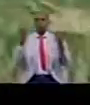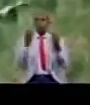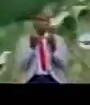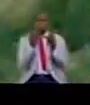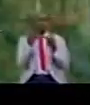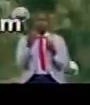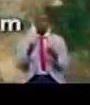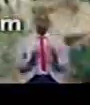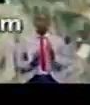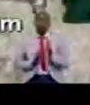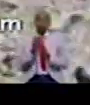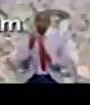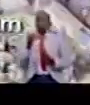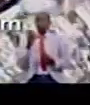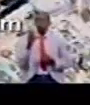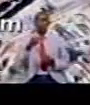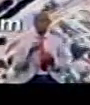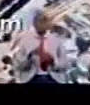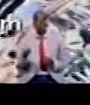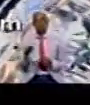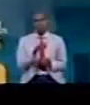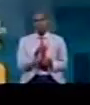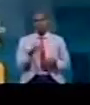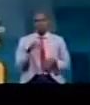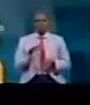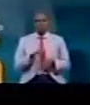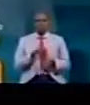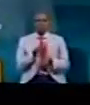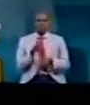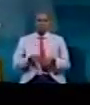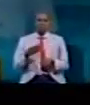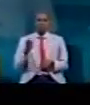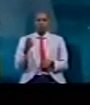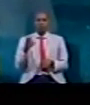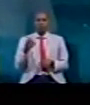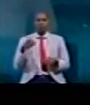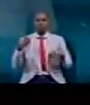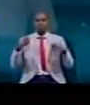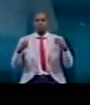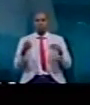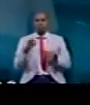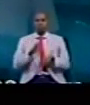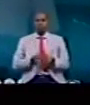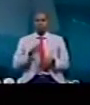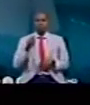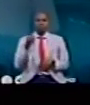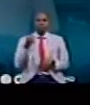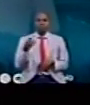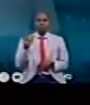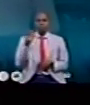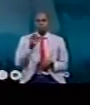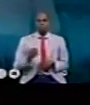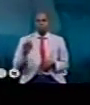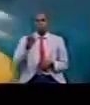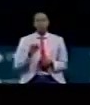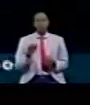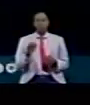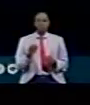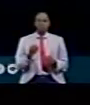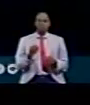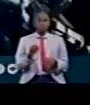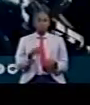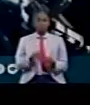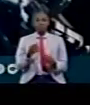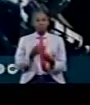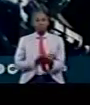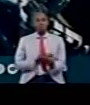has given unto me will be for signs and wonders this land. Family, all signs and wonders. Make my wife signs